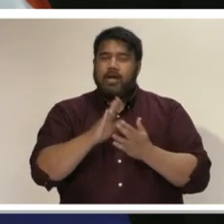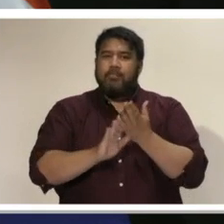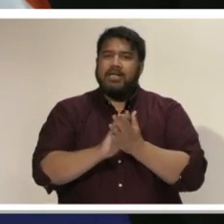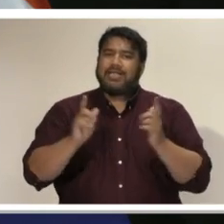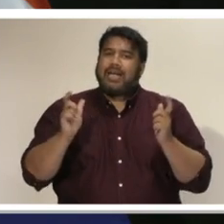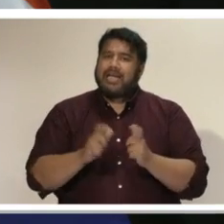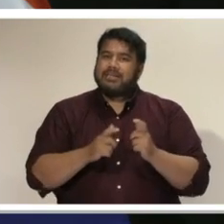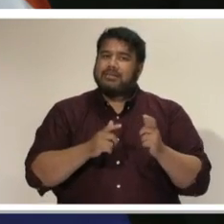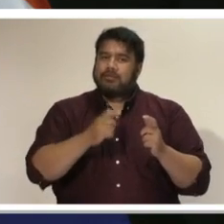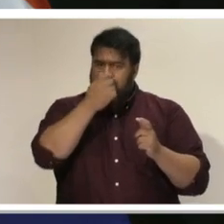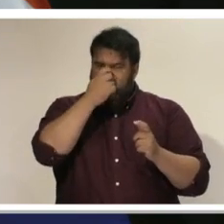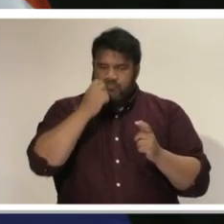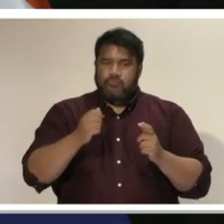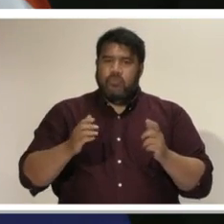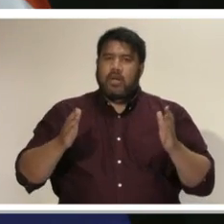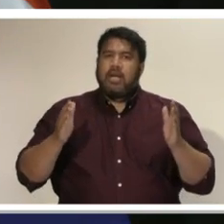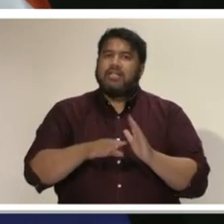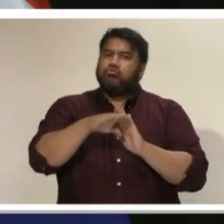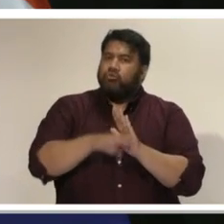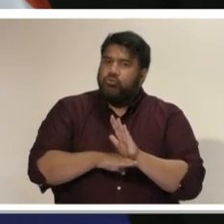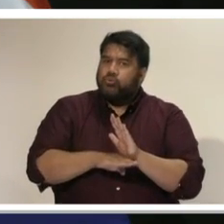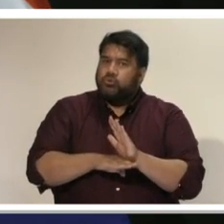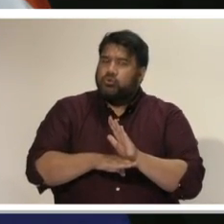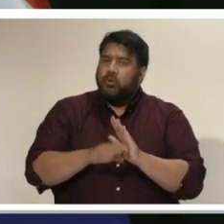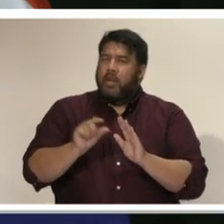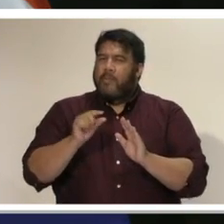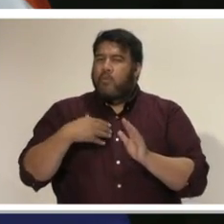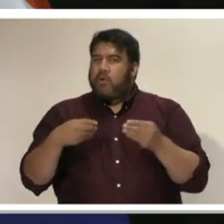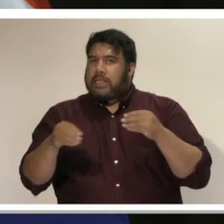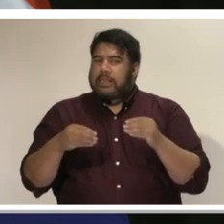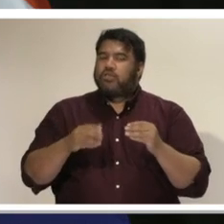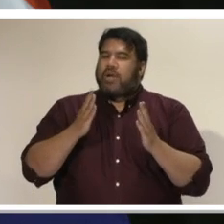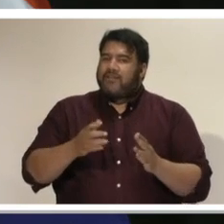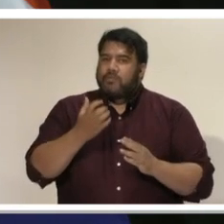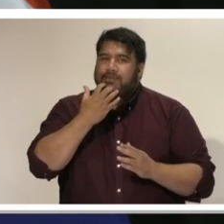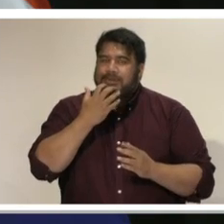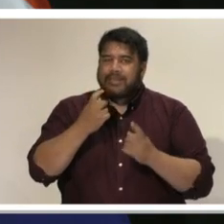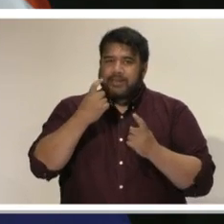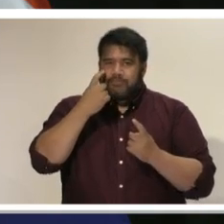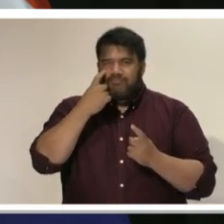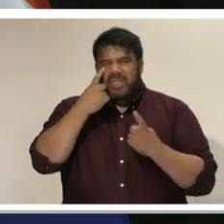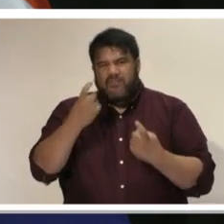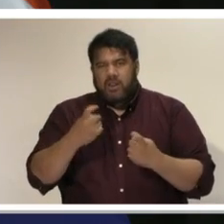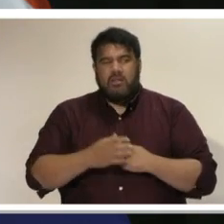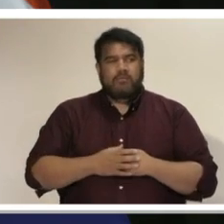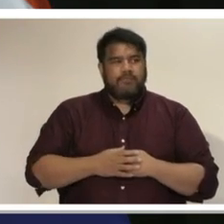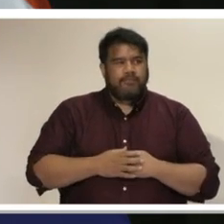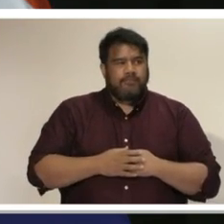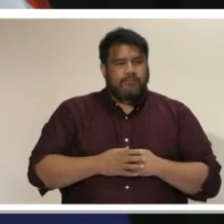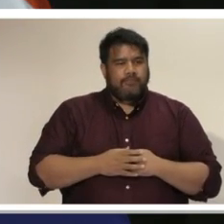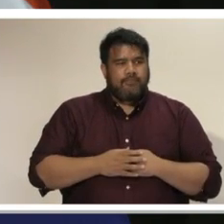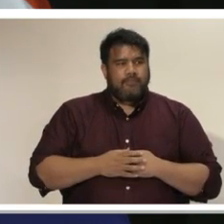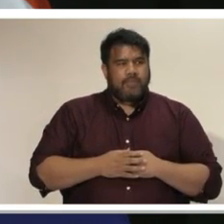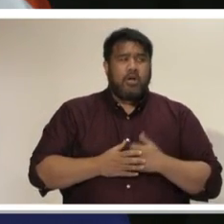Talking yesterday, you were talking just specifically about Level 4. Alert Level 4, yes. So, and this was one